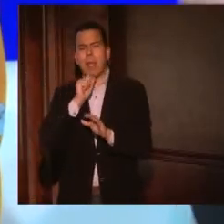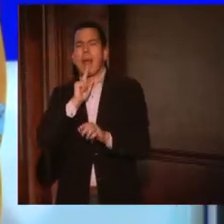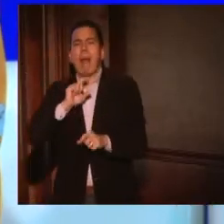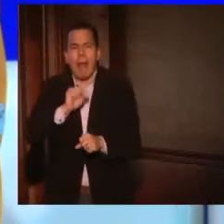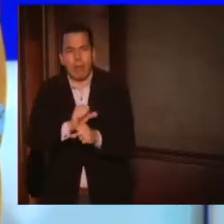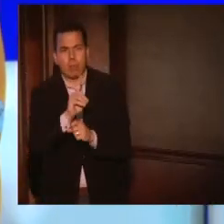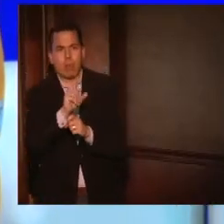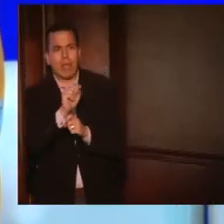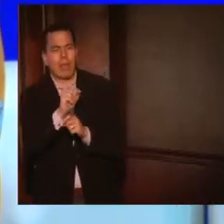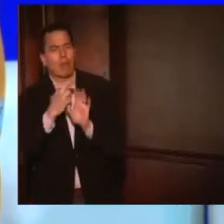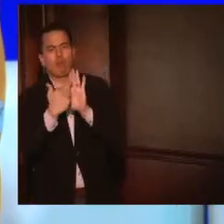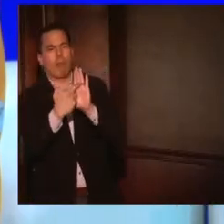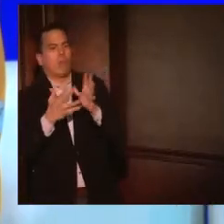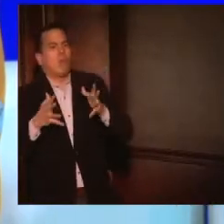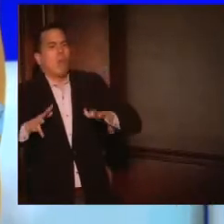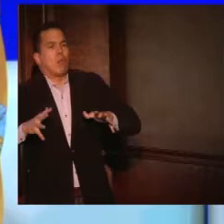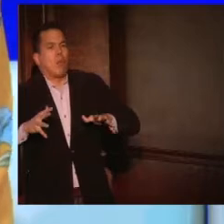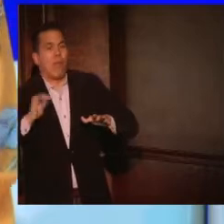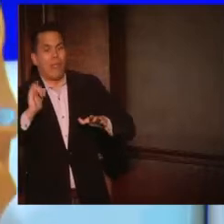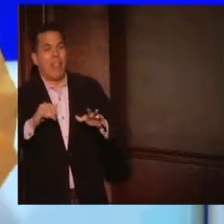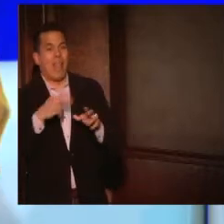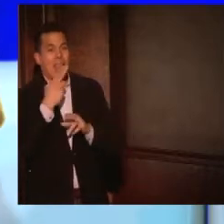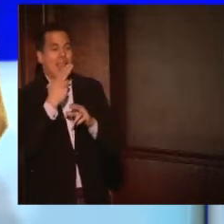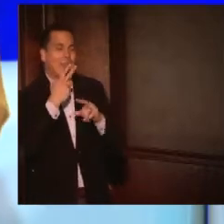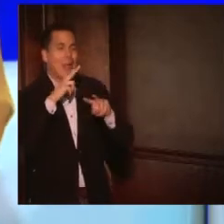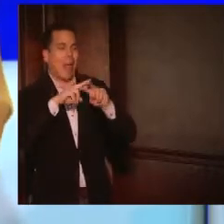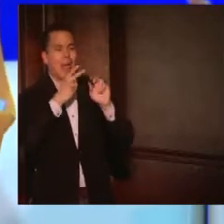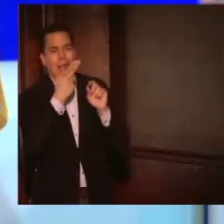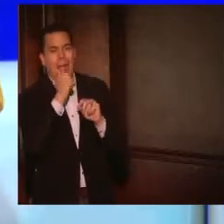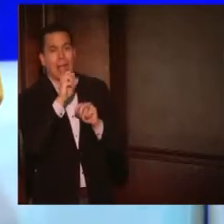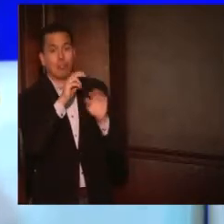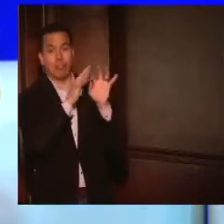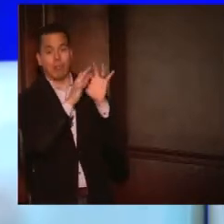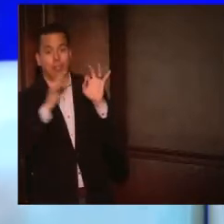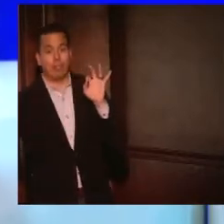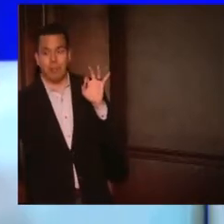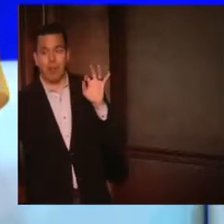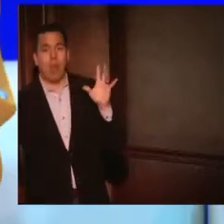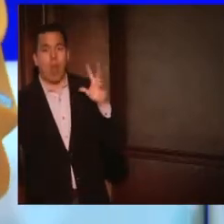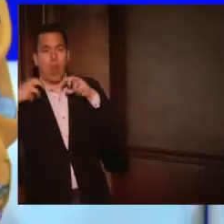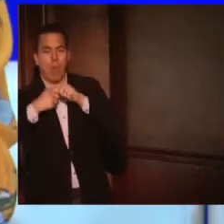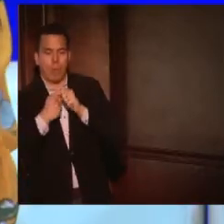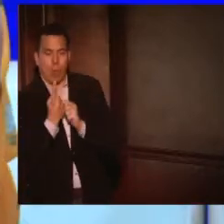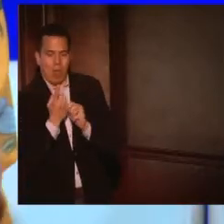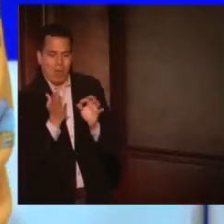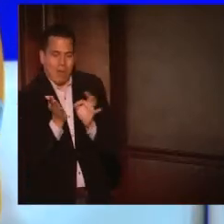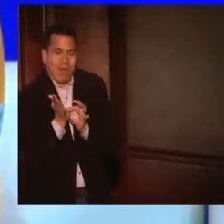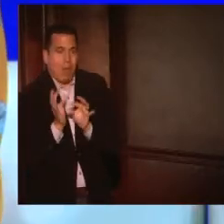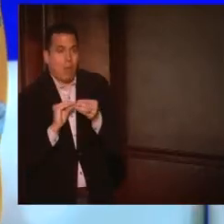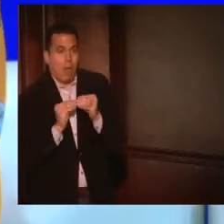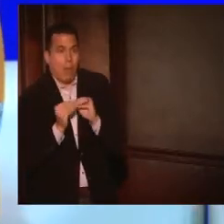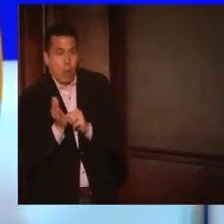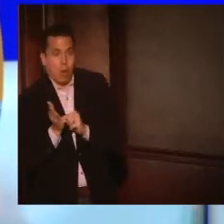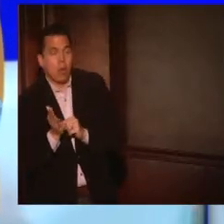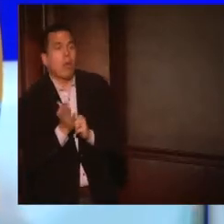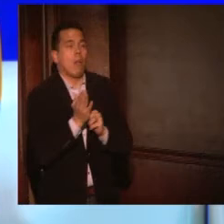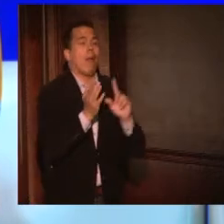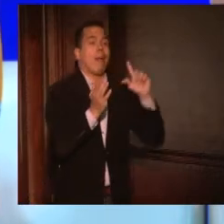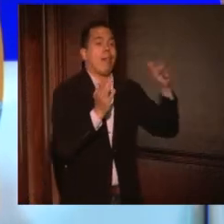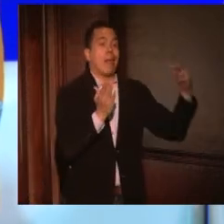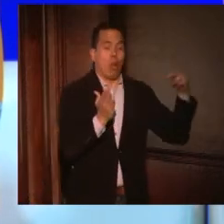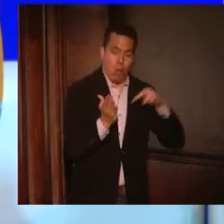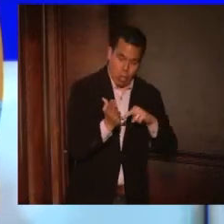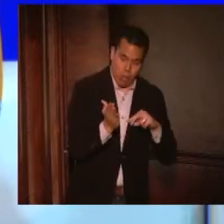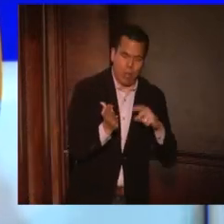hash. So it makes it really, really easy to tell if something's been tampered with or it doesn't exist the way it's supposed to. So in this case, the